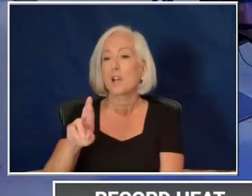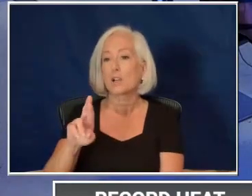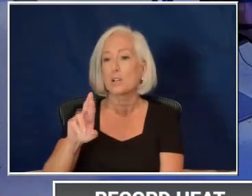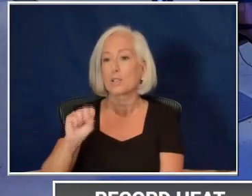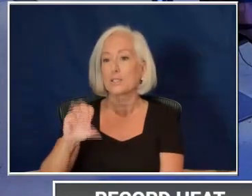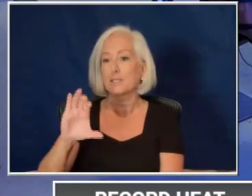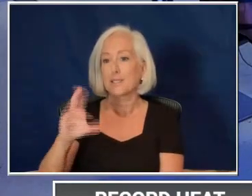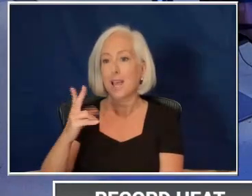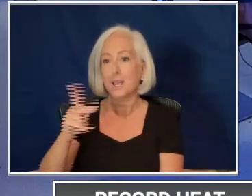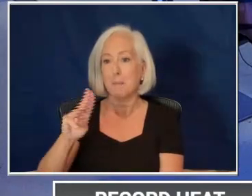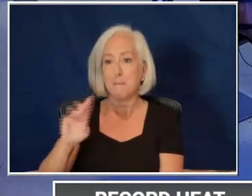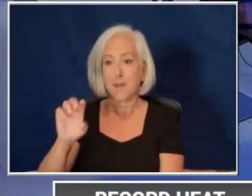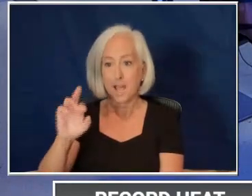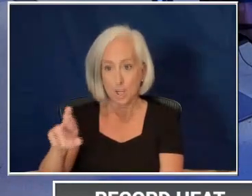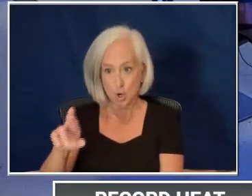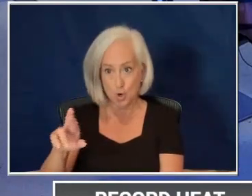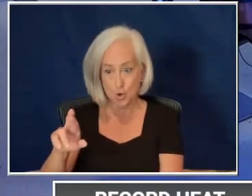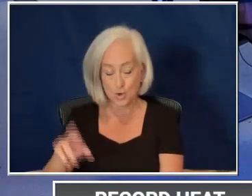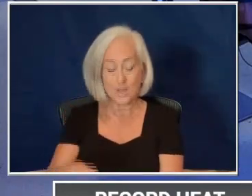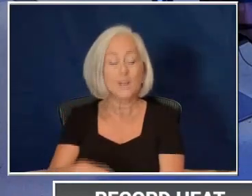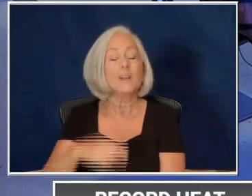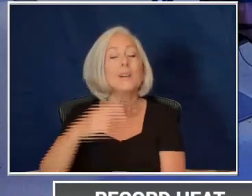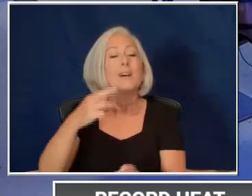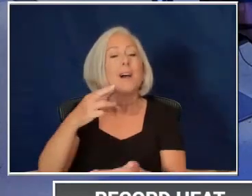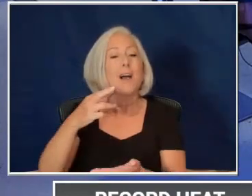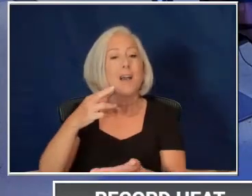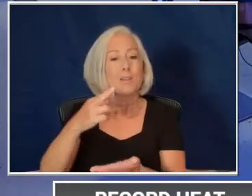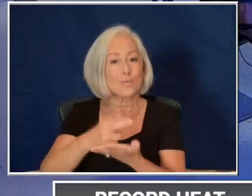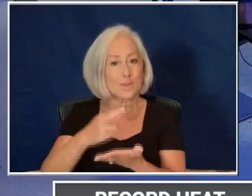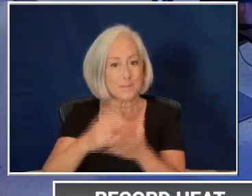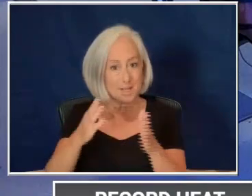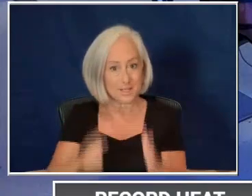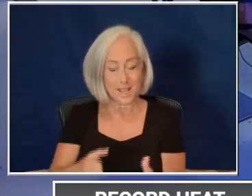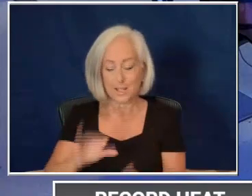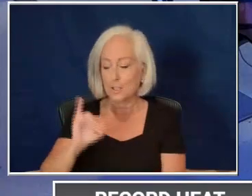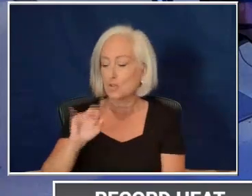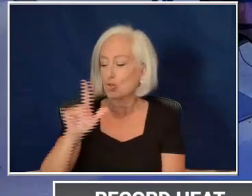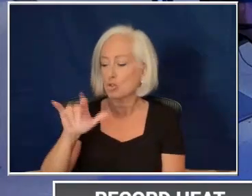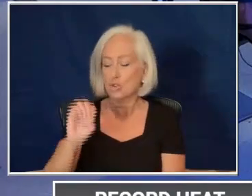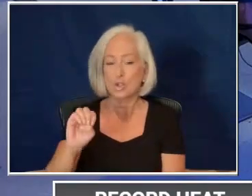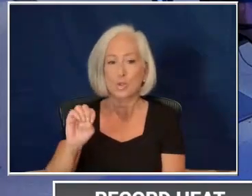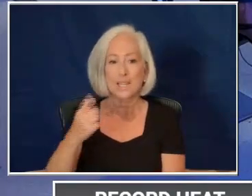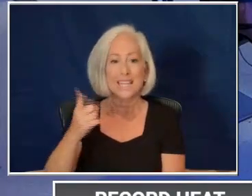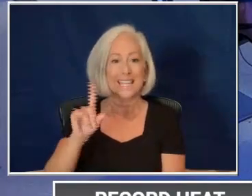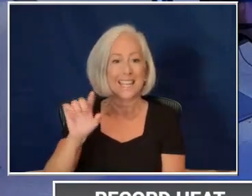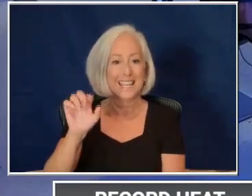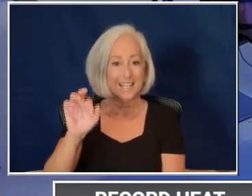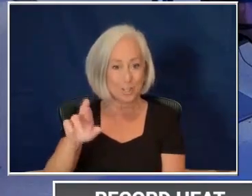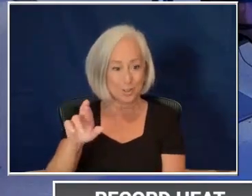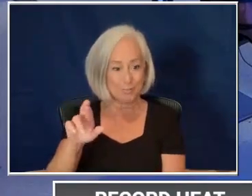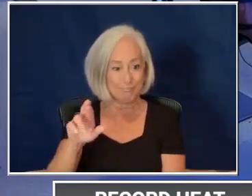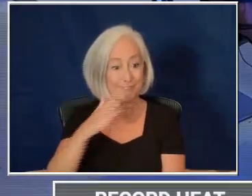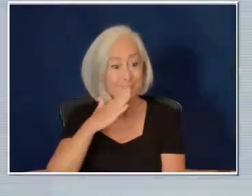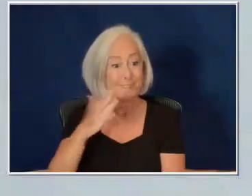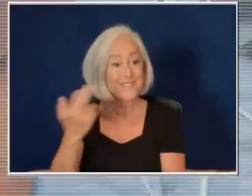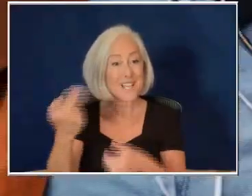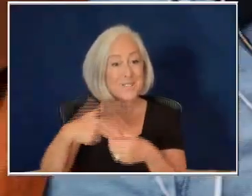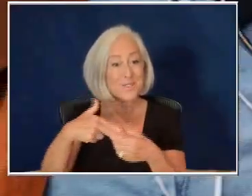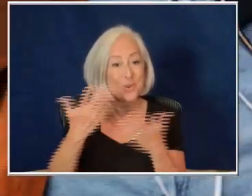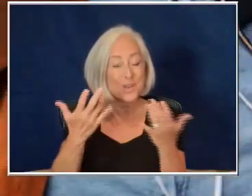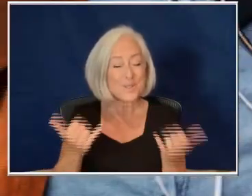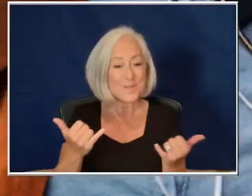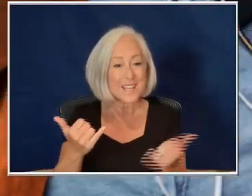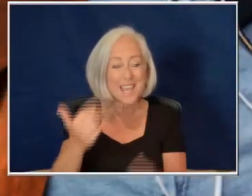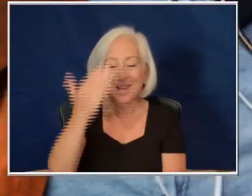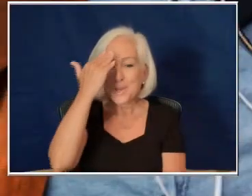of Rehabilitation, Julie Ginter. Good morning to both of you. Thanks for being with us today. And of course, we know our audience has questions, so get